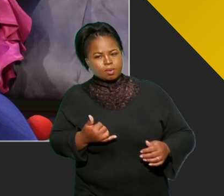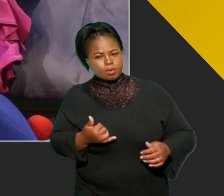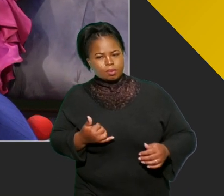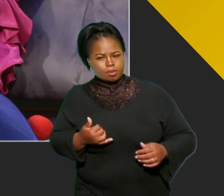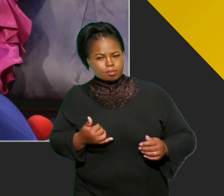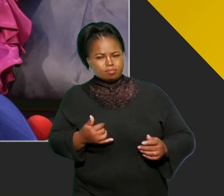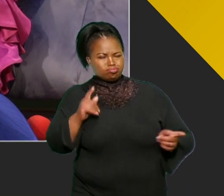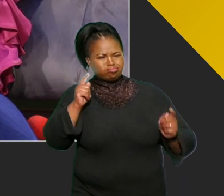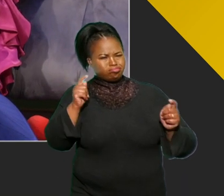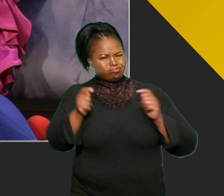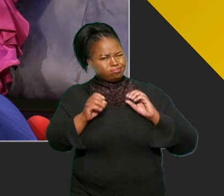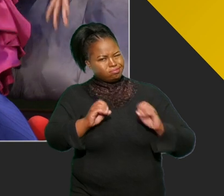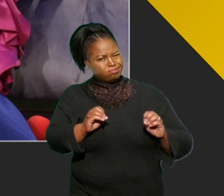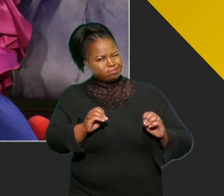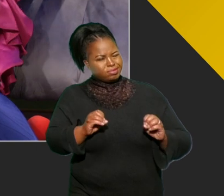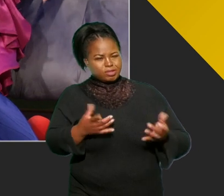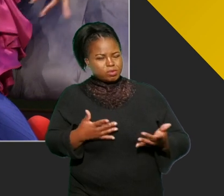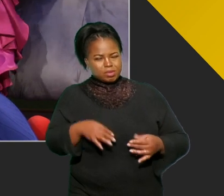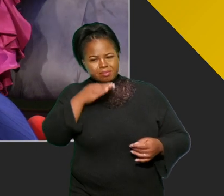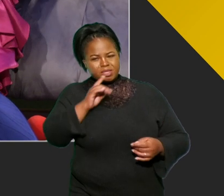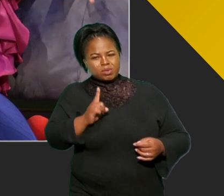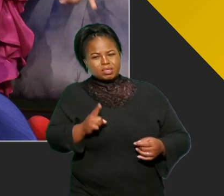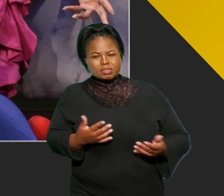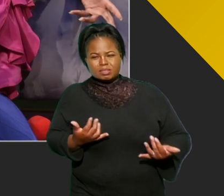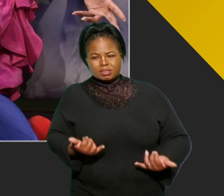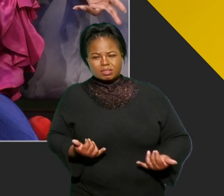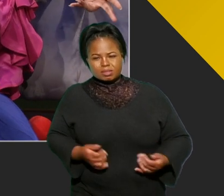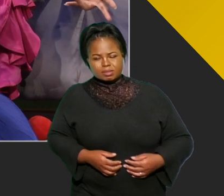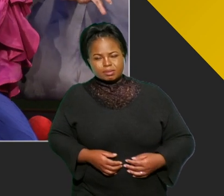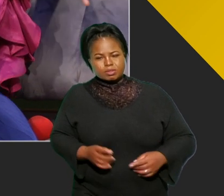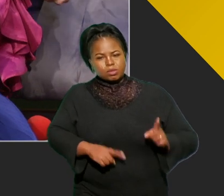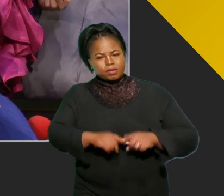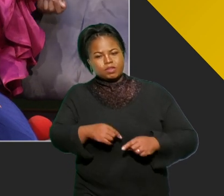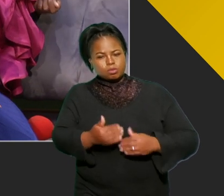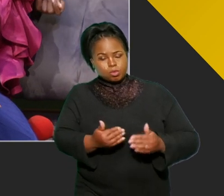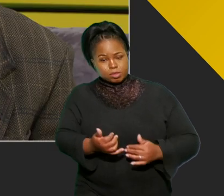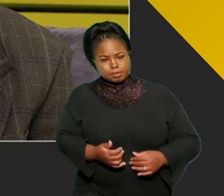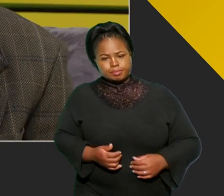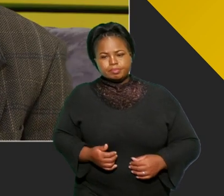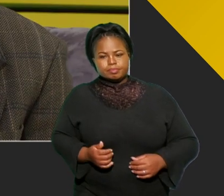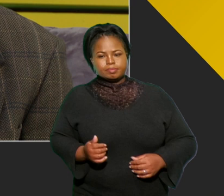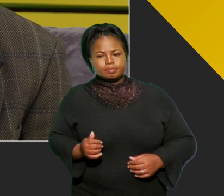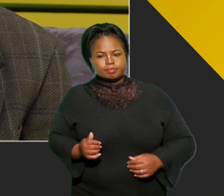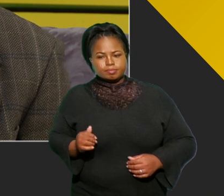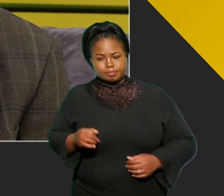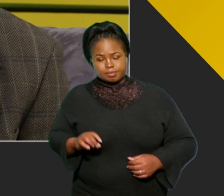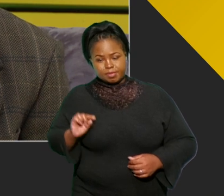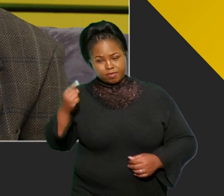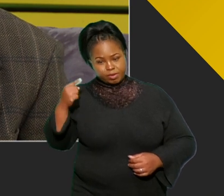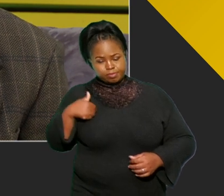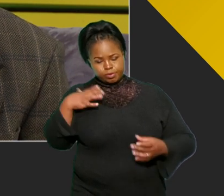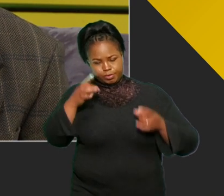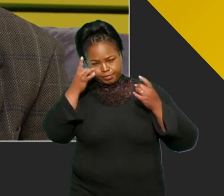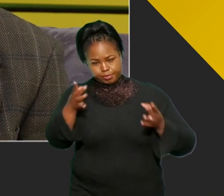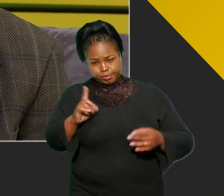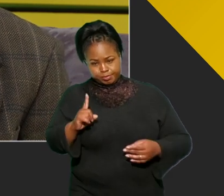has not transformed. What is it right now? How does it work, this eviction process? Now, before that, but the first thing that I must